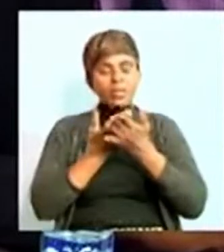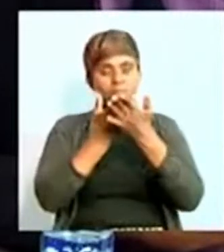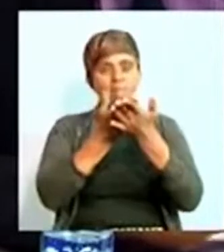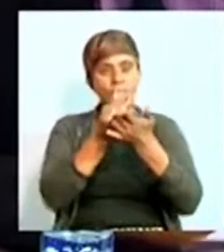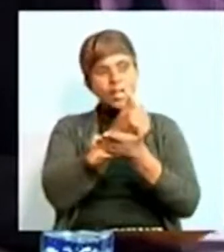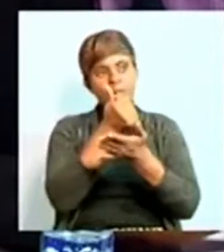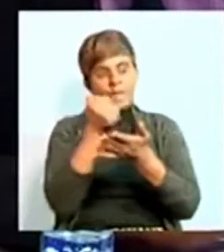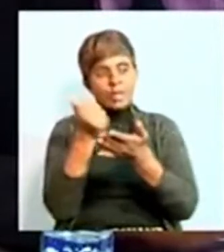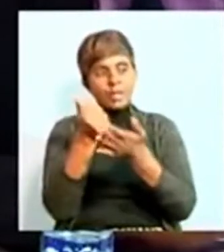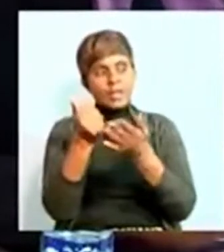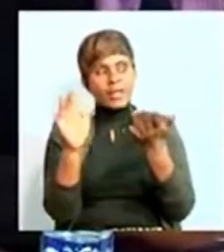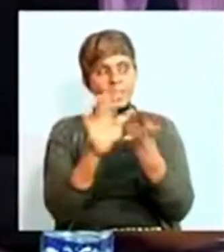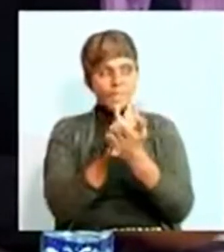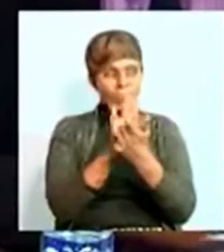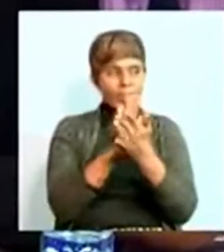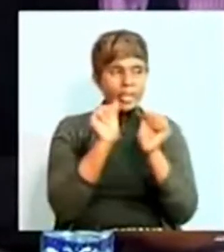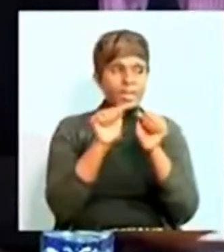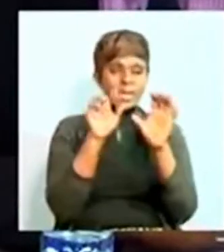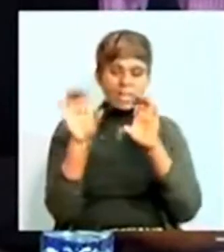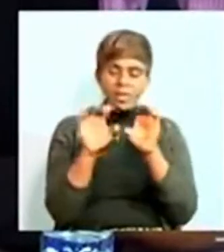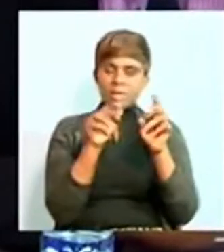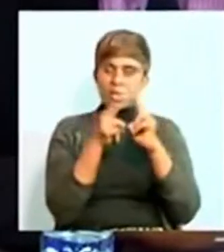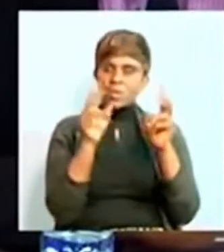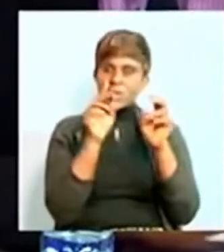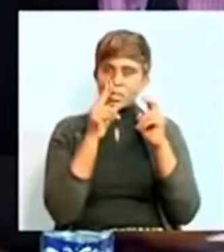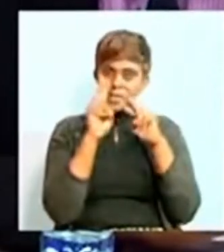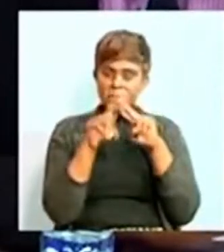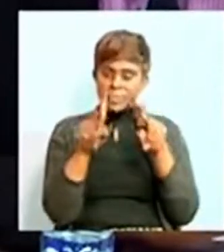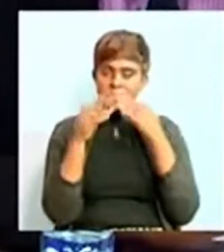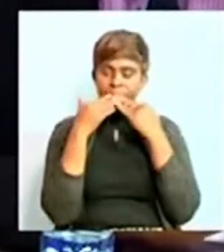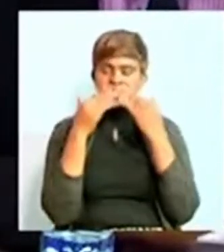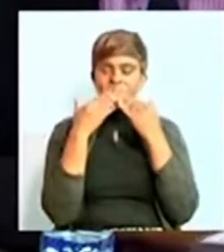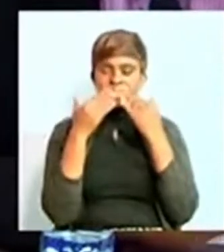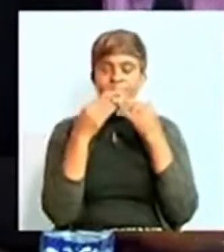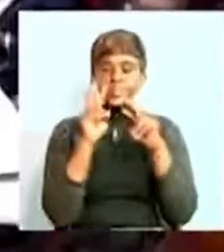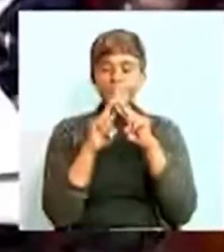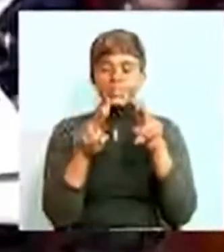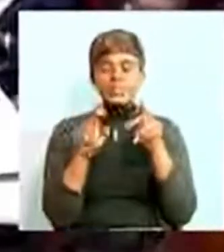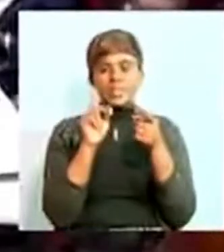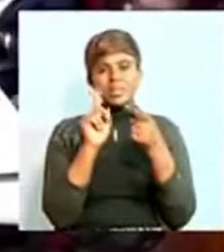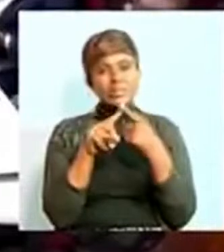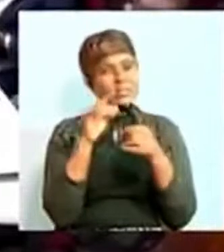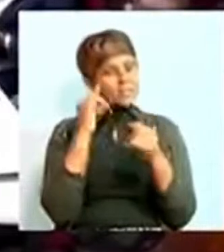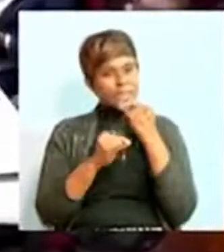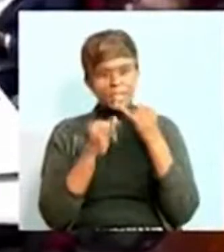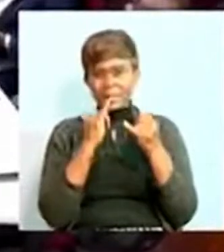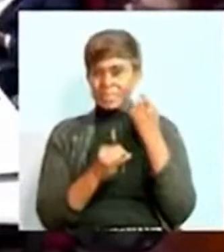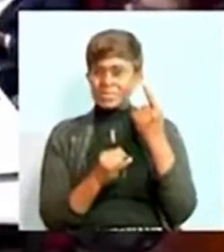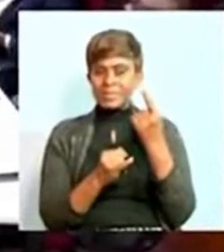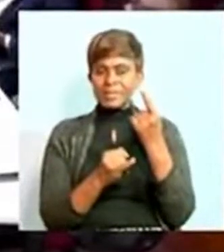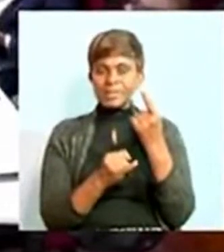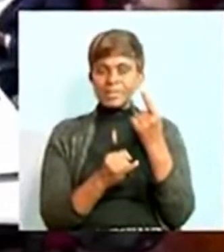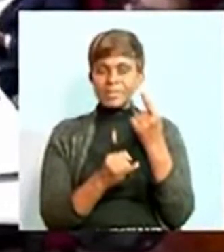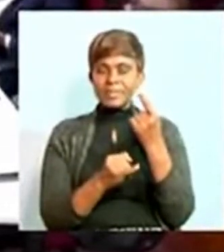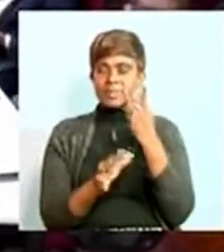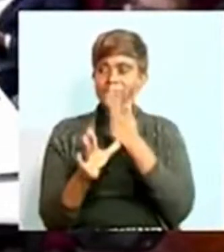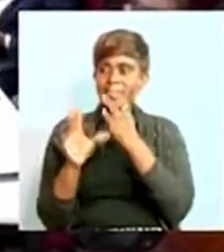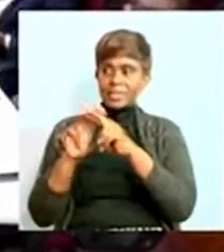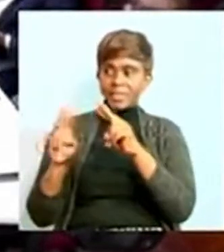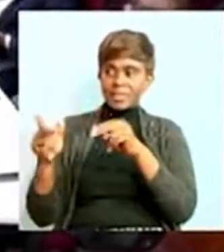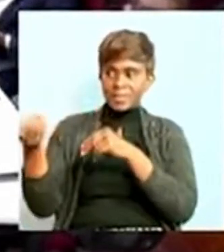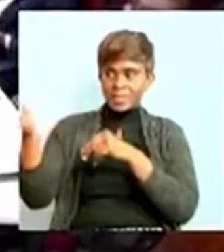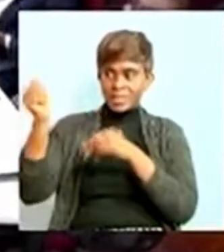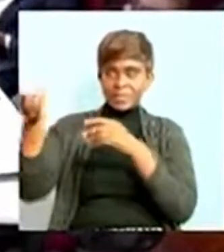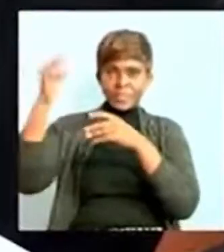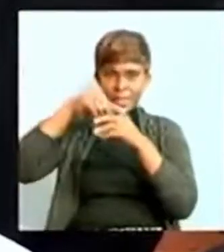other necessary documentation, we can do so. Thank you, Chair. Chair, one last one, as the Vice will come